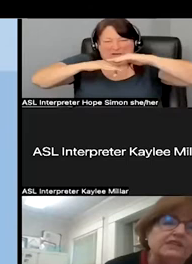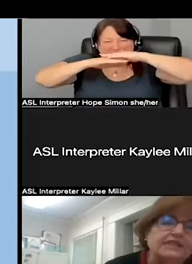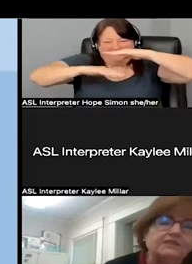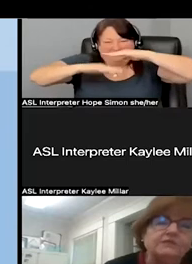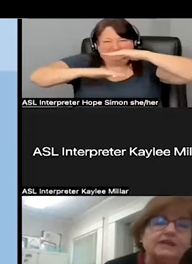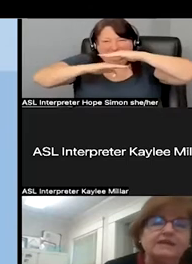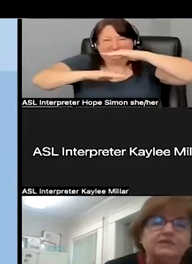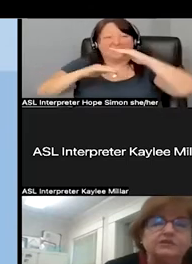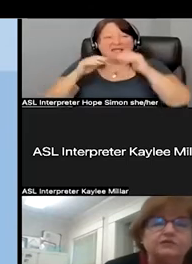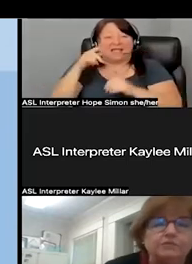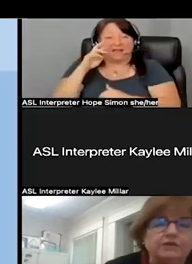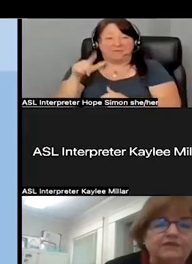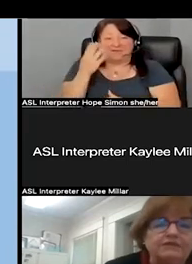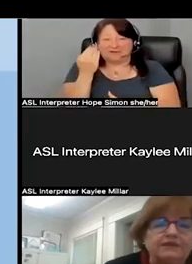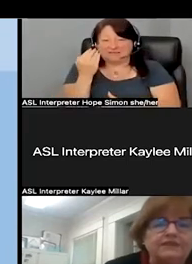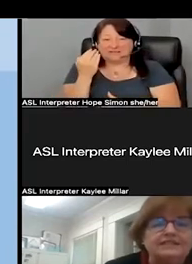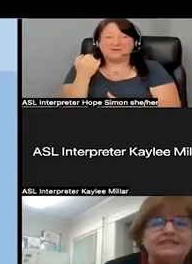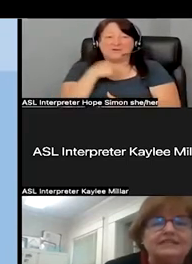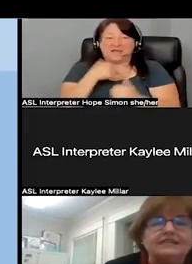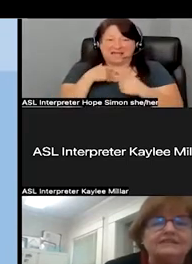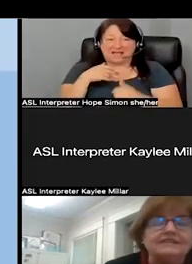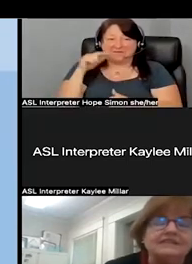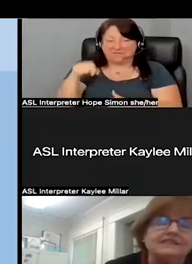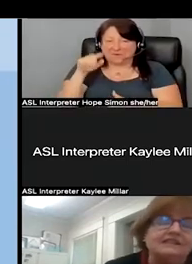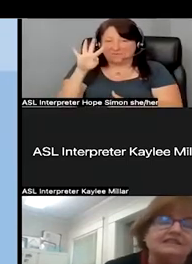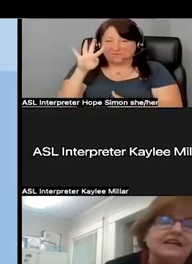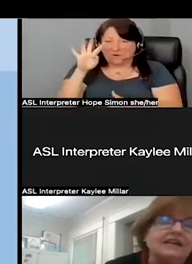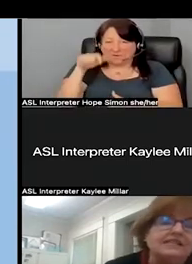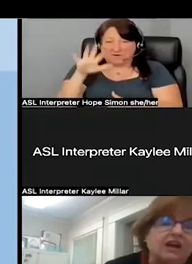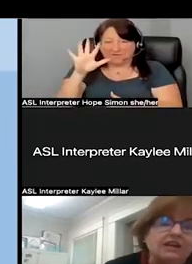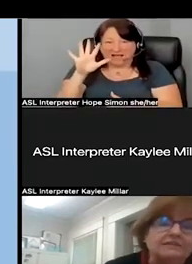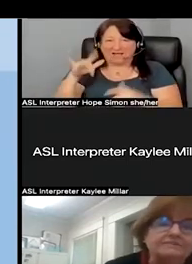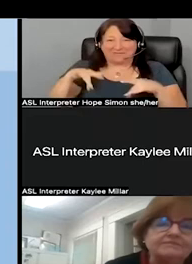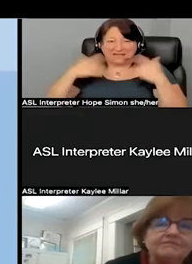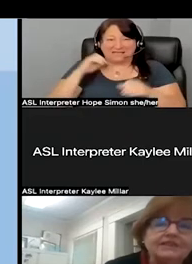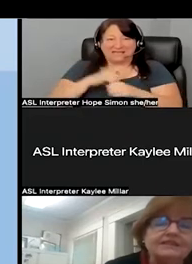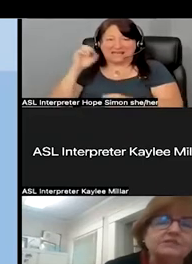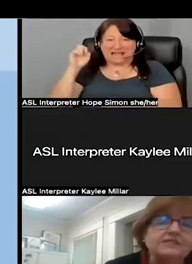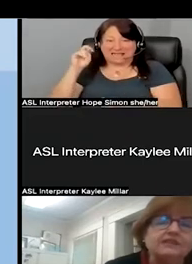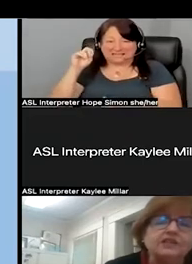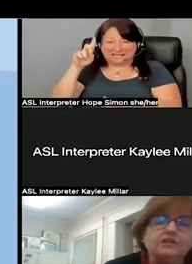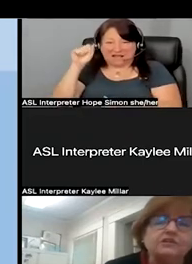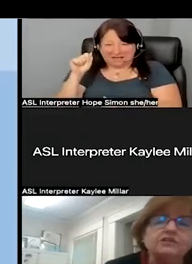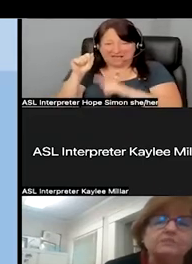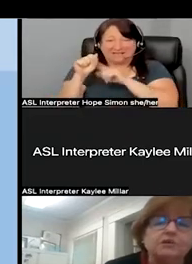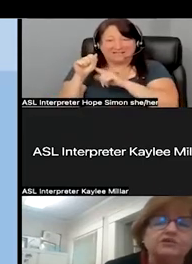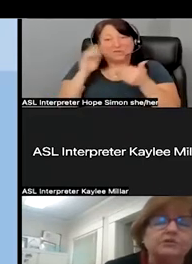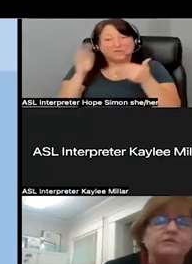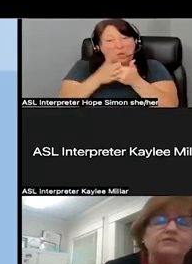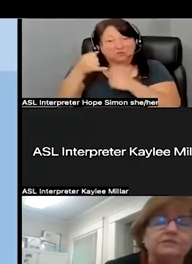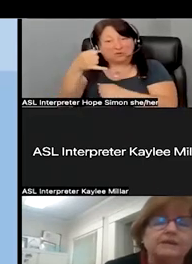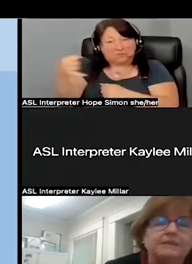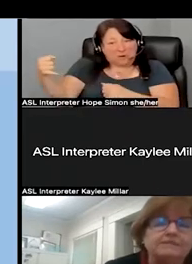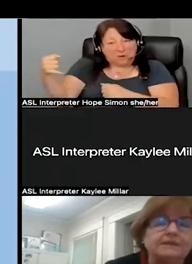the 14th, we had a magnitude 4.5 event in El Sauzal, Ensenada. This was actually close to the border, so